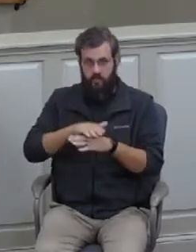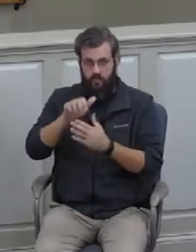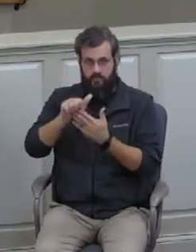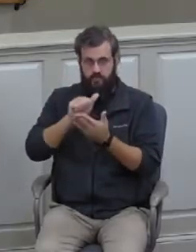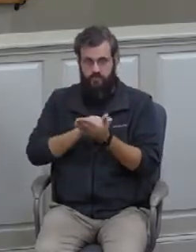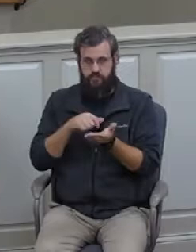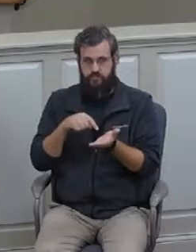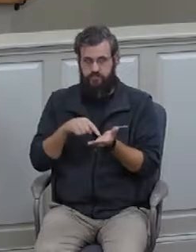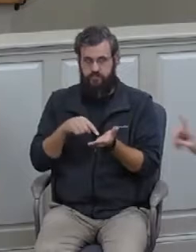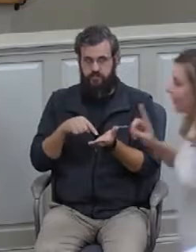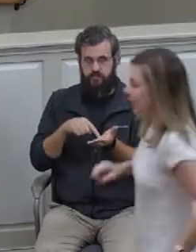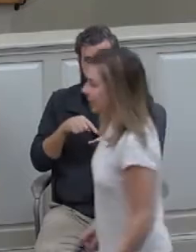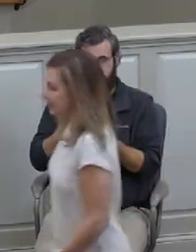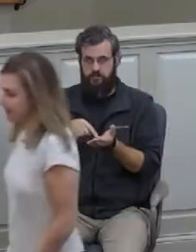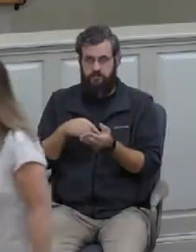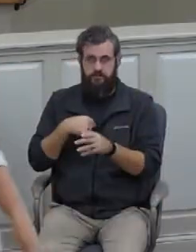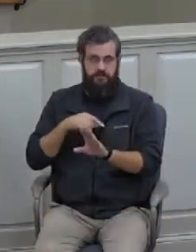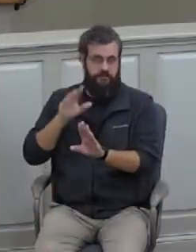agenda.